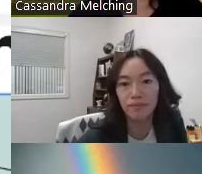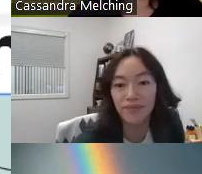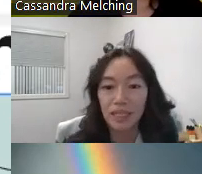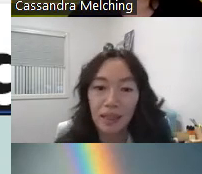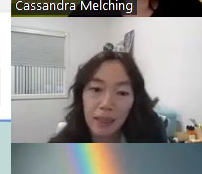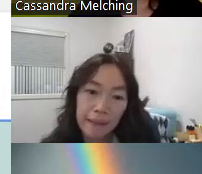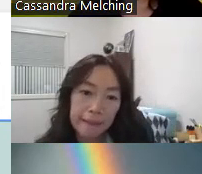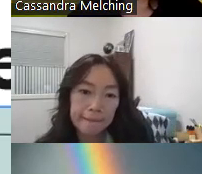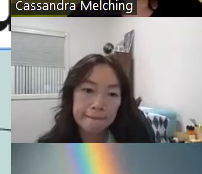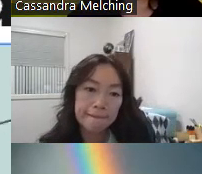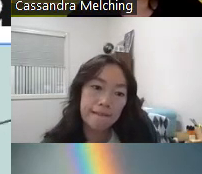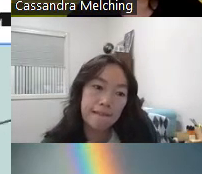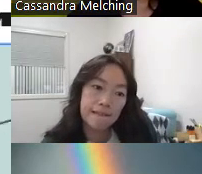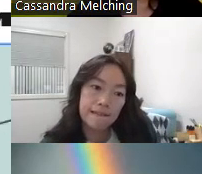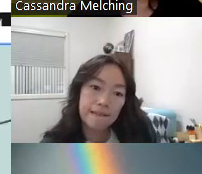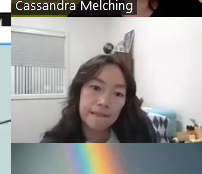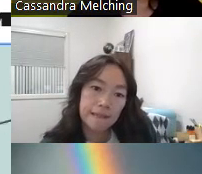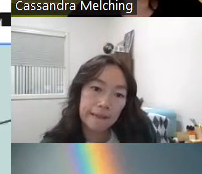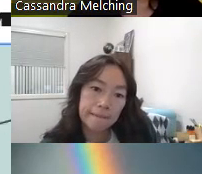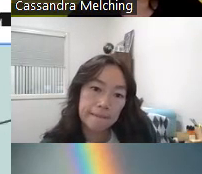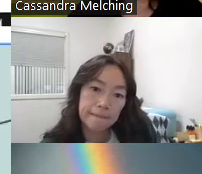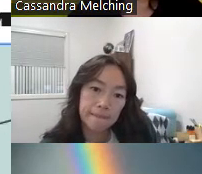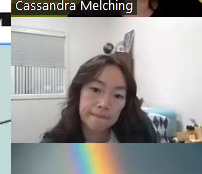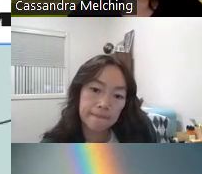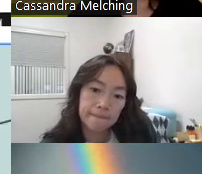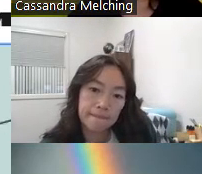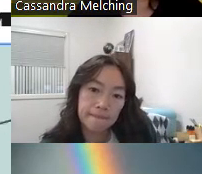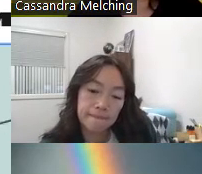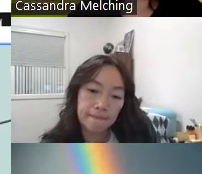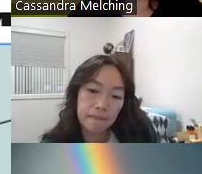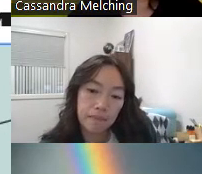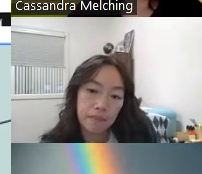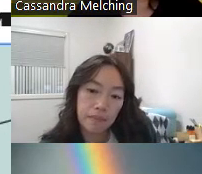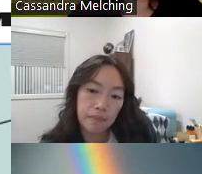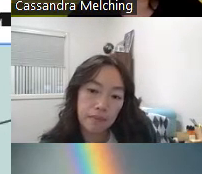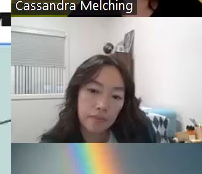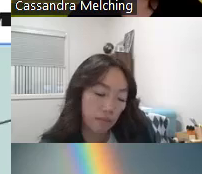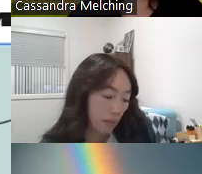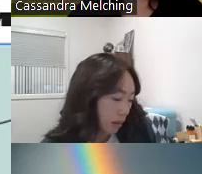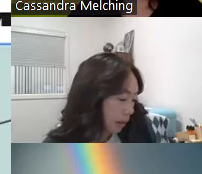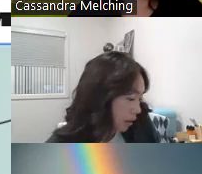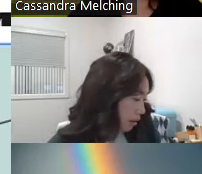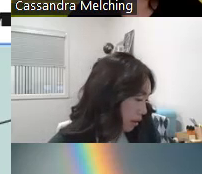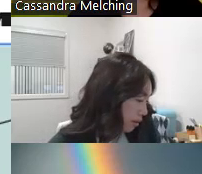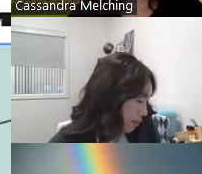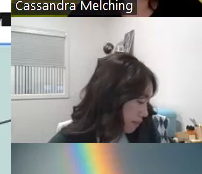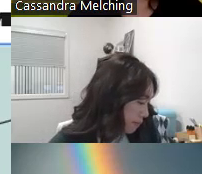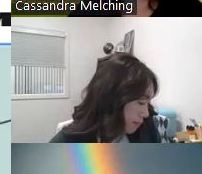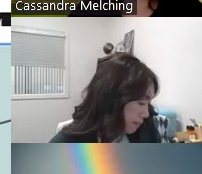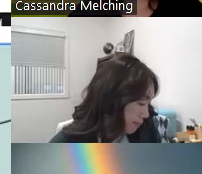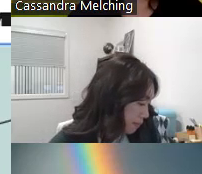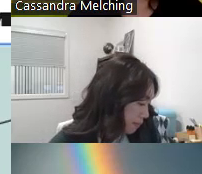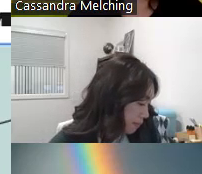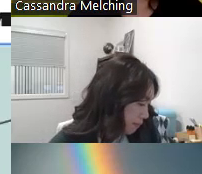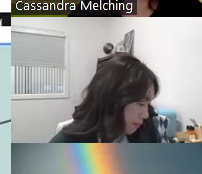So I'm going to jot that down and we can kind of confirm. Thank you to my team for jotting that down. Hector was asking if we've had any